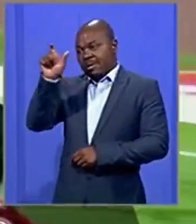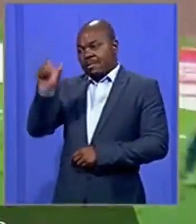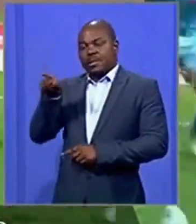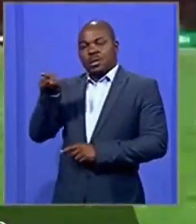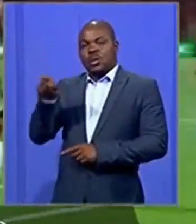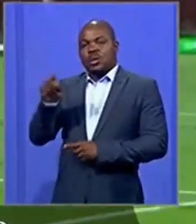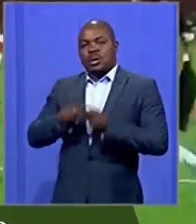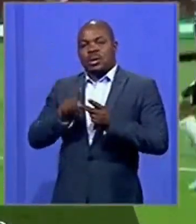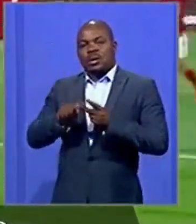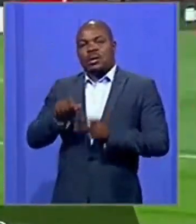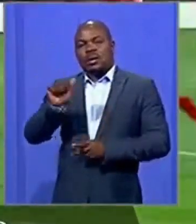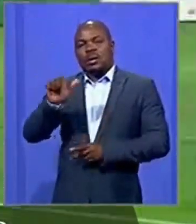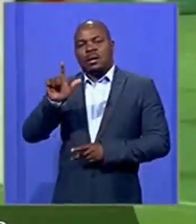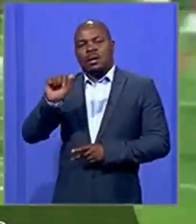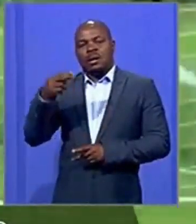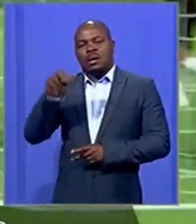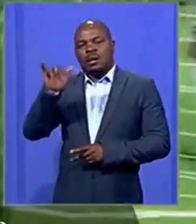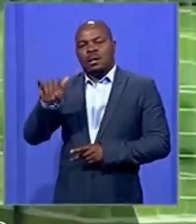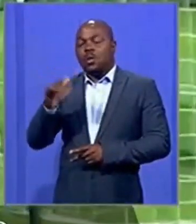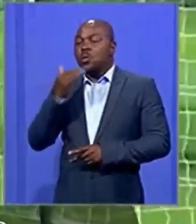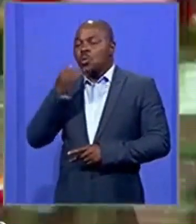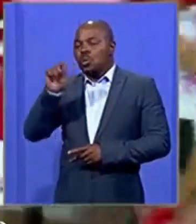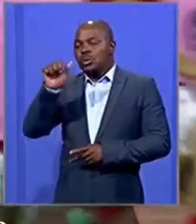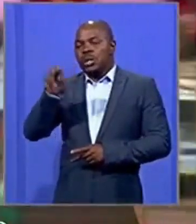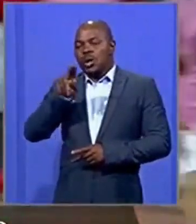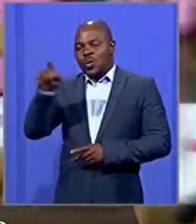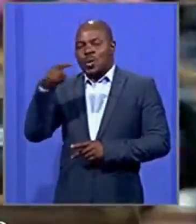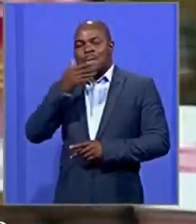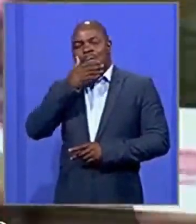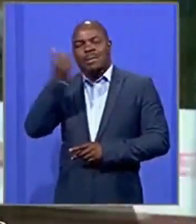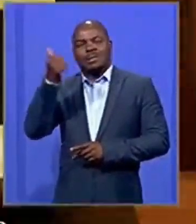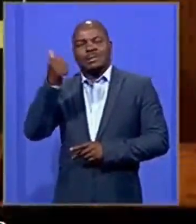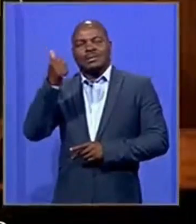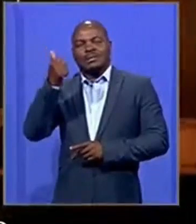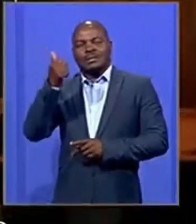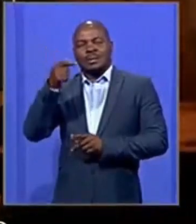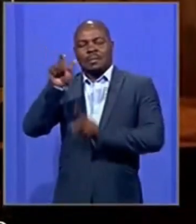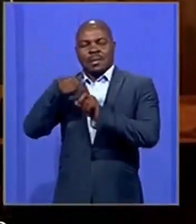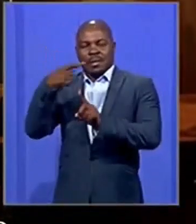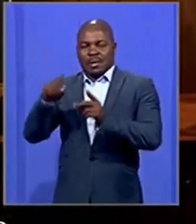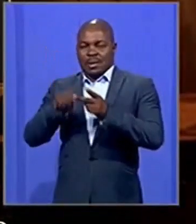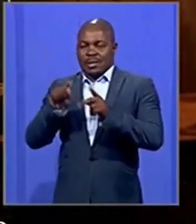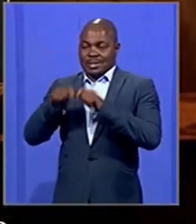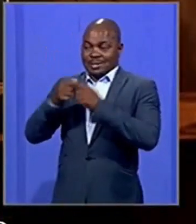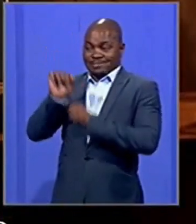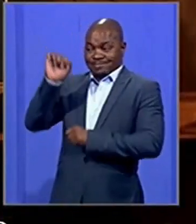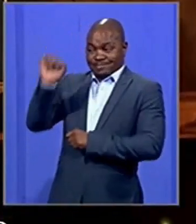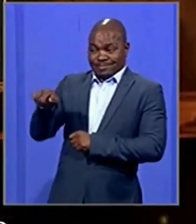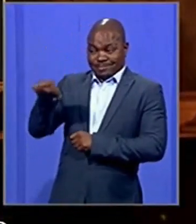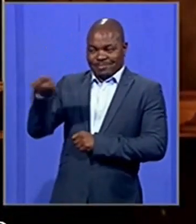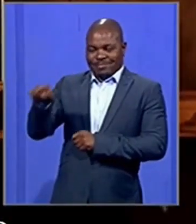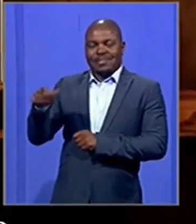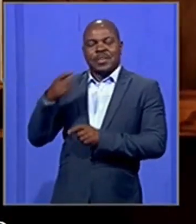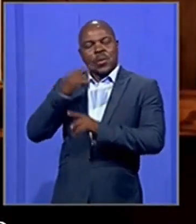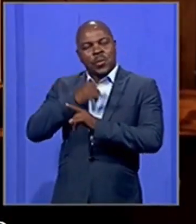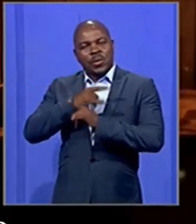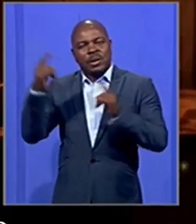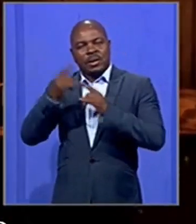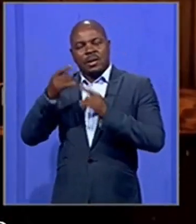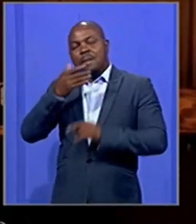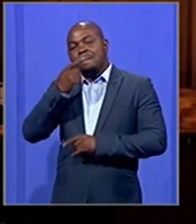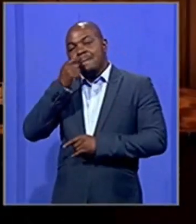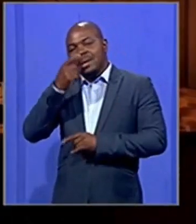sa moraluko mo kaone wa ngwaga. Mola setlhopha sa gabo ka egepeta se thupile sefoka sa setlhopha se se kaone sa ngwaga dipapading tša